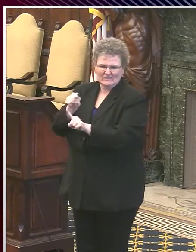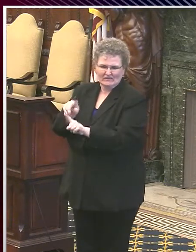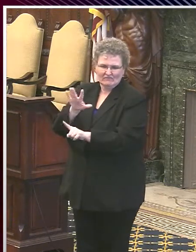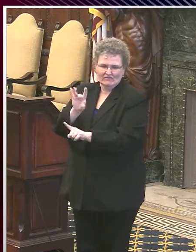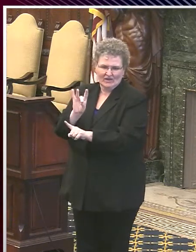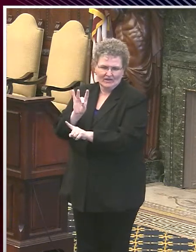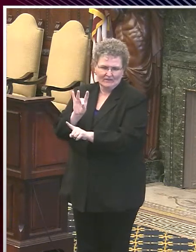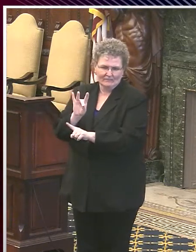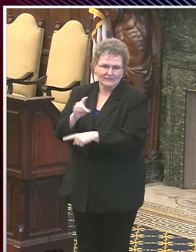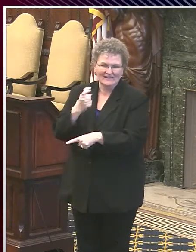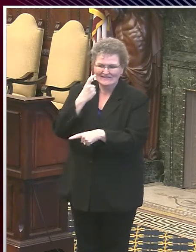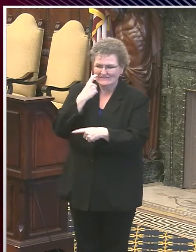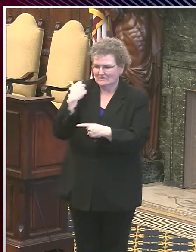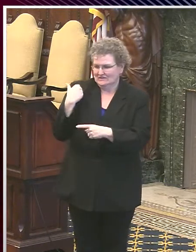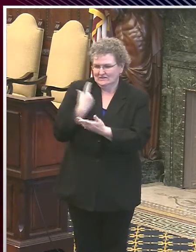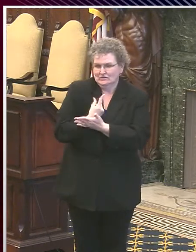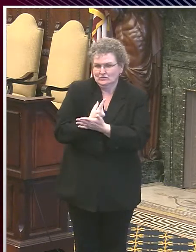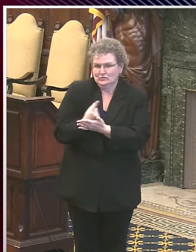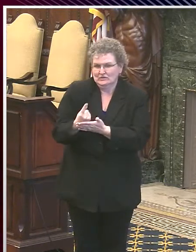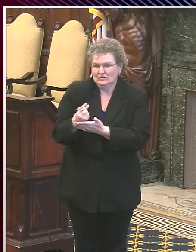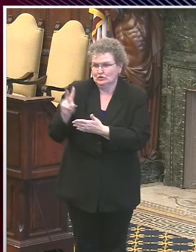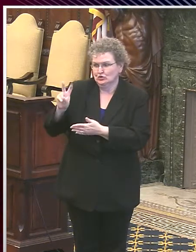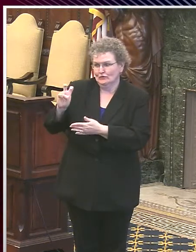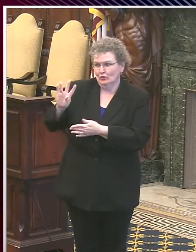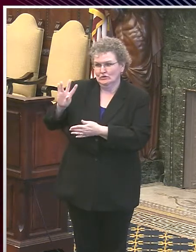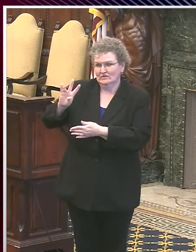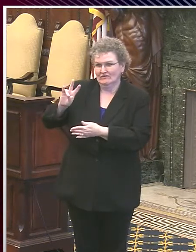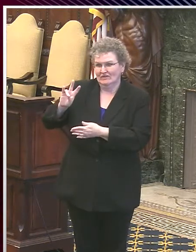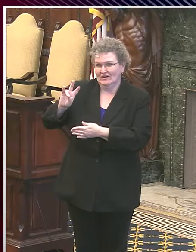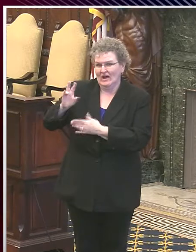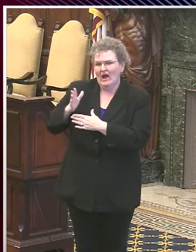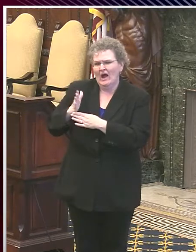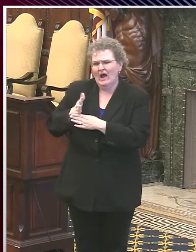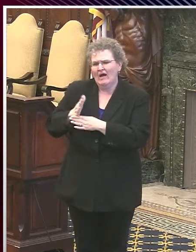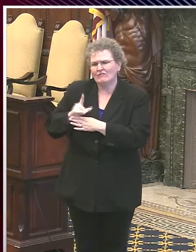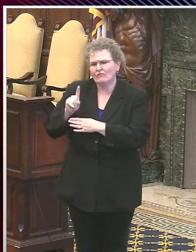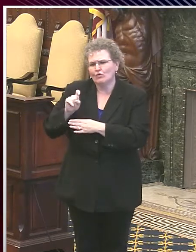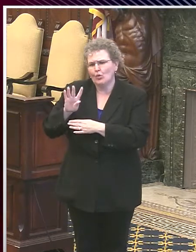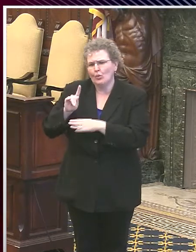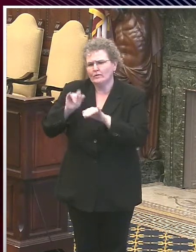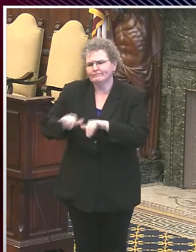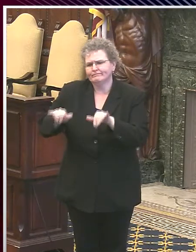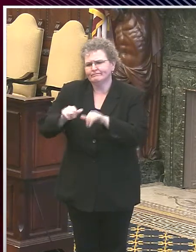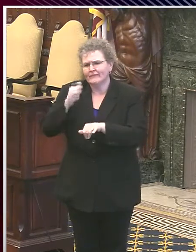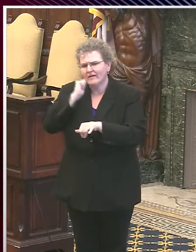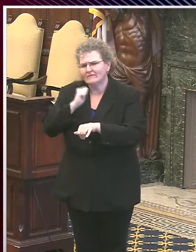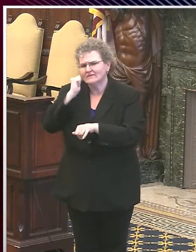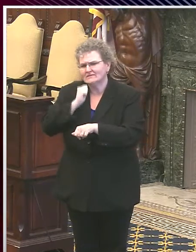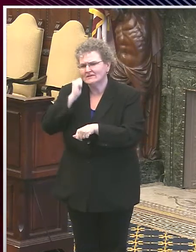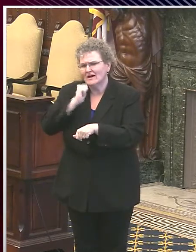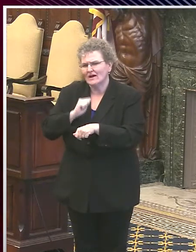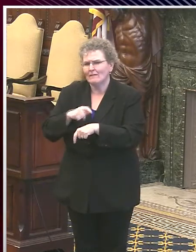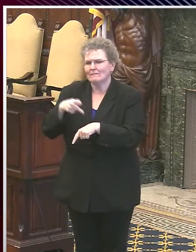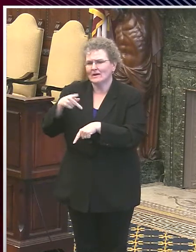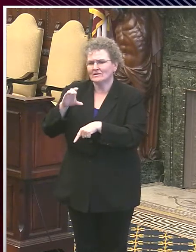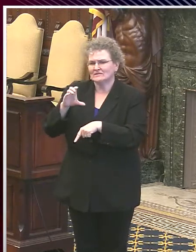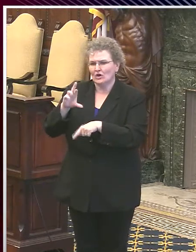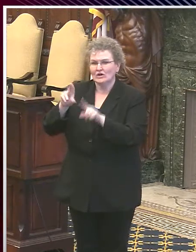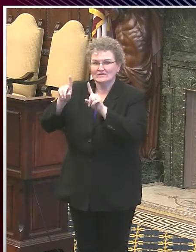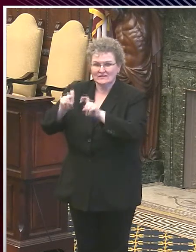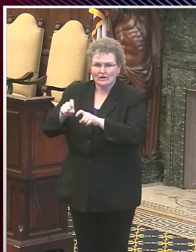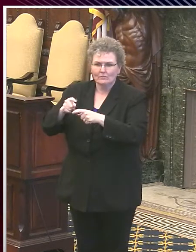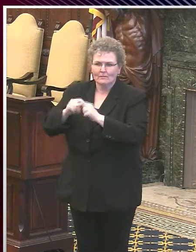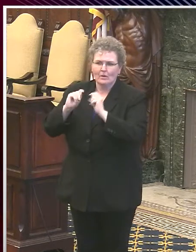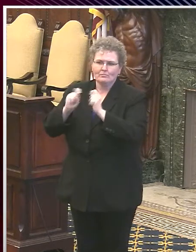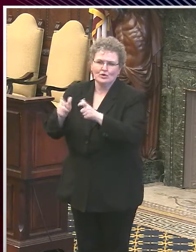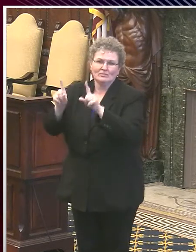past week that ended on February 27th, we averaged 241 cases per day. That's both for the PCR and the antigen test combined. That's